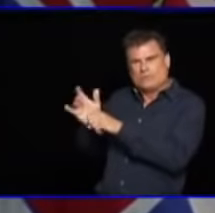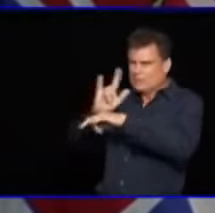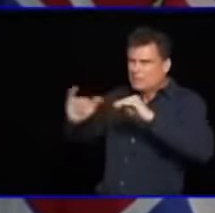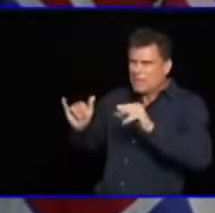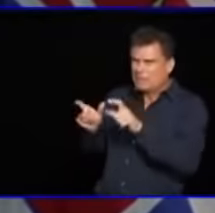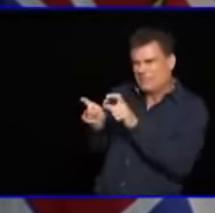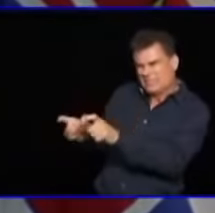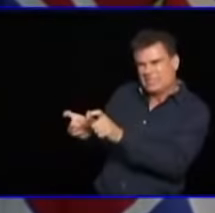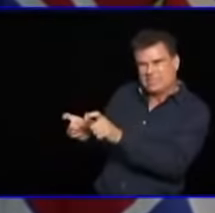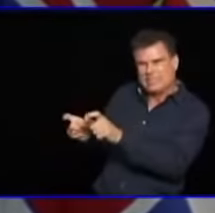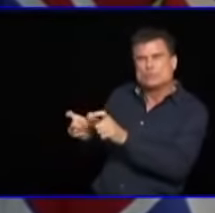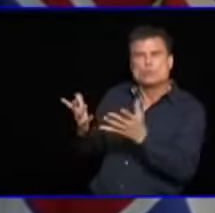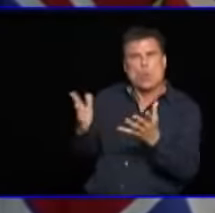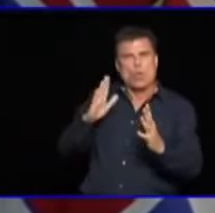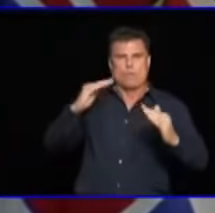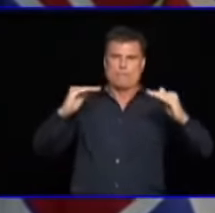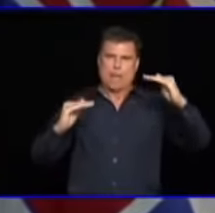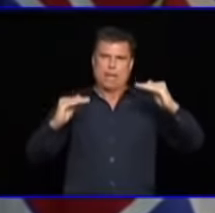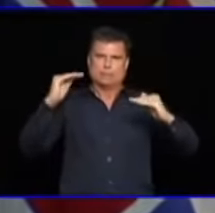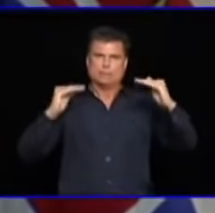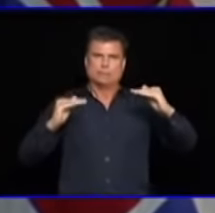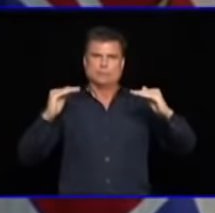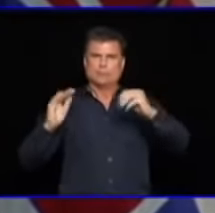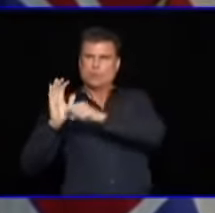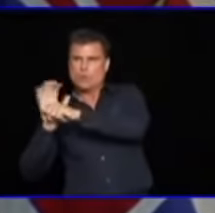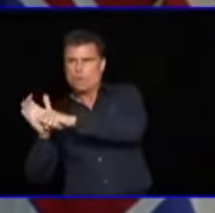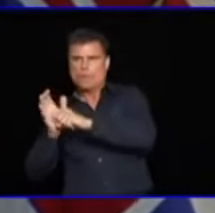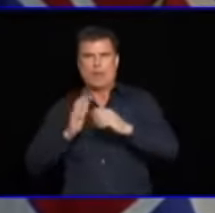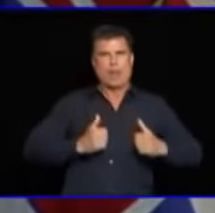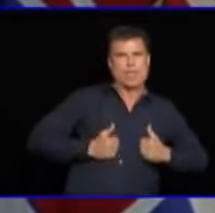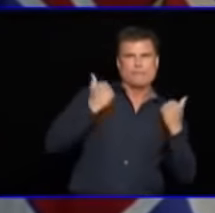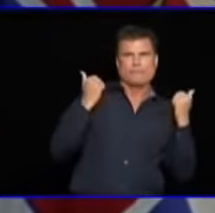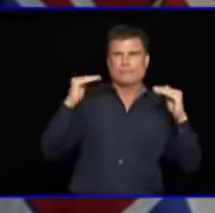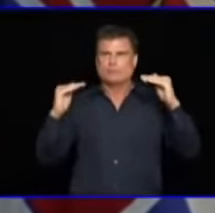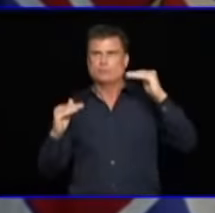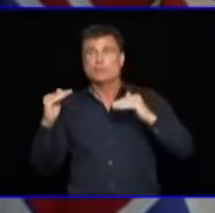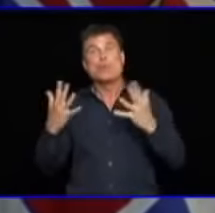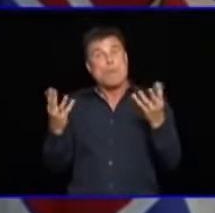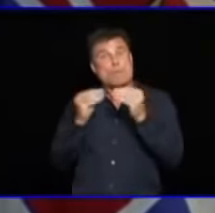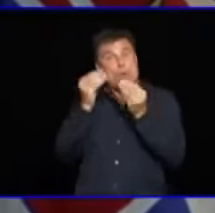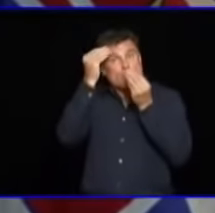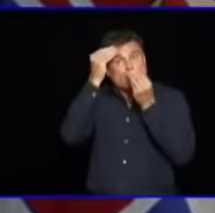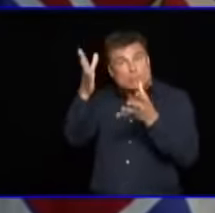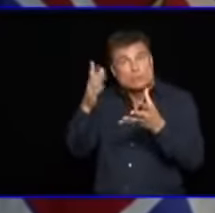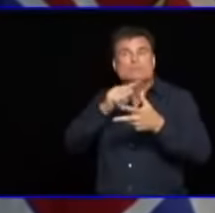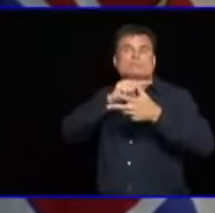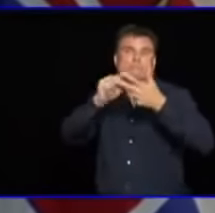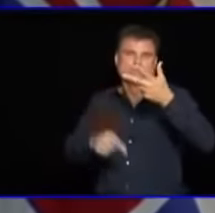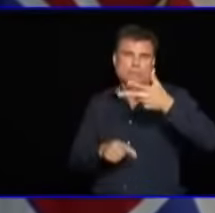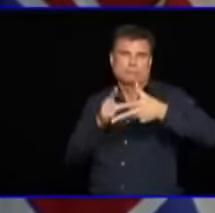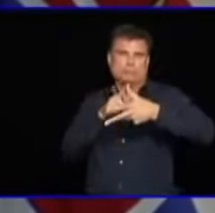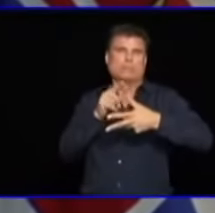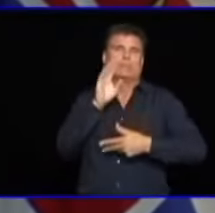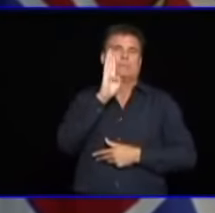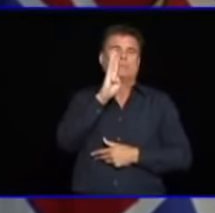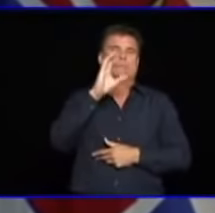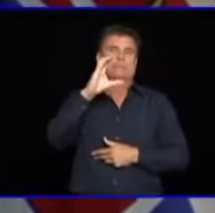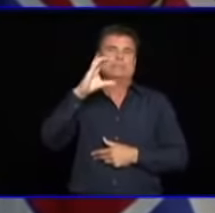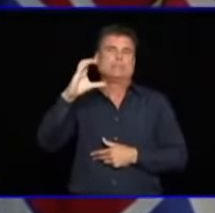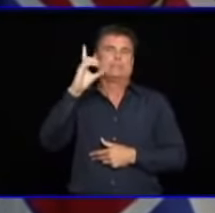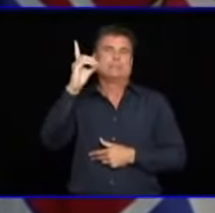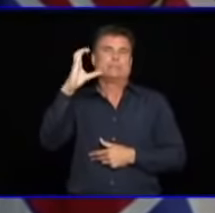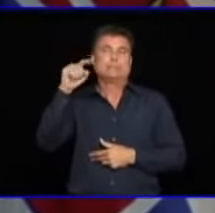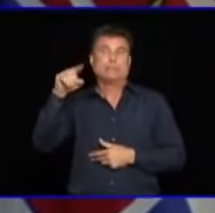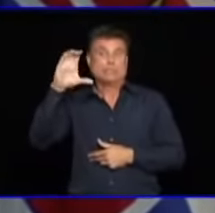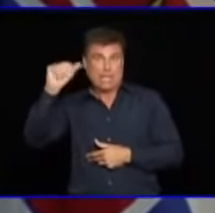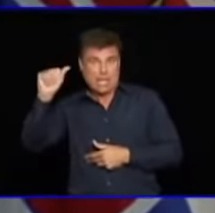For everyone tuning in, Dr. Henry and Minister Dix release a joint statement every afternoon with the latest information on cases, hospitalizations and